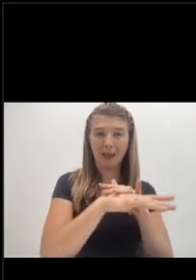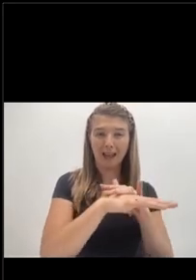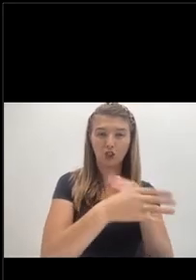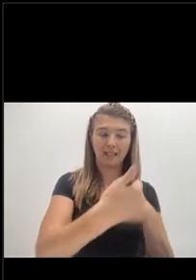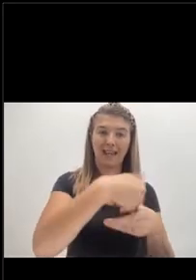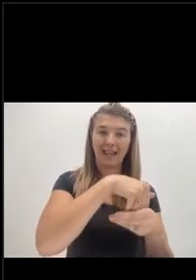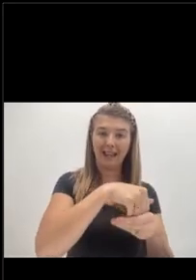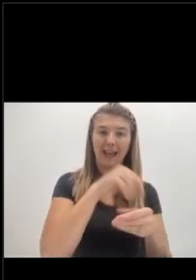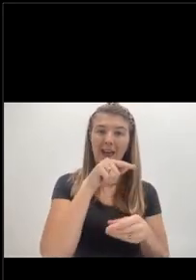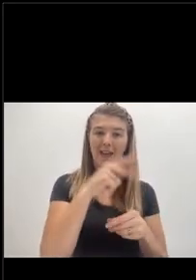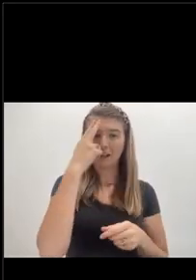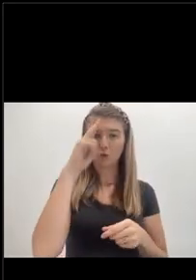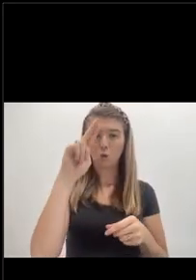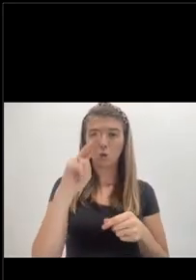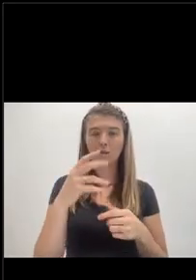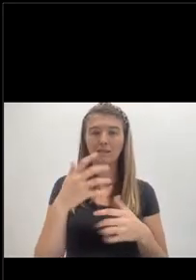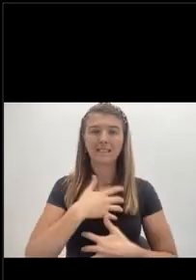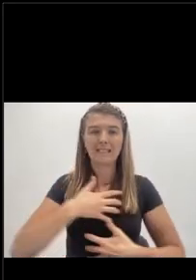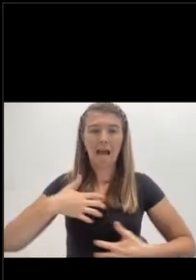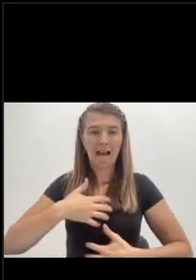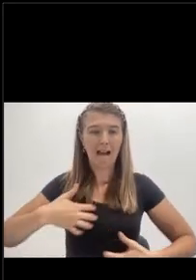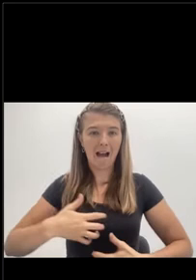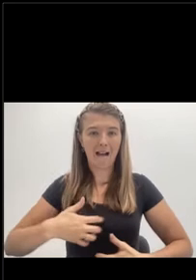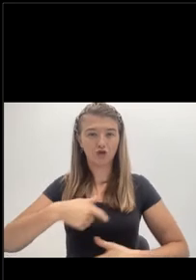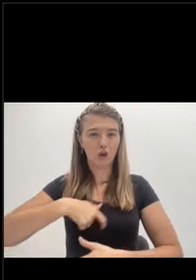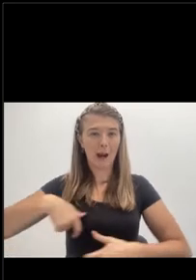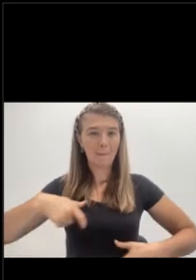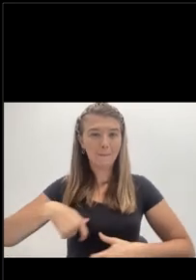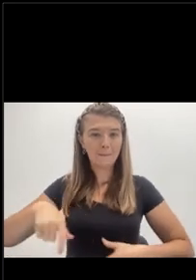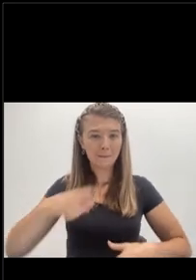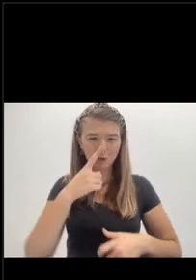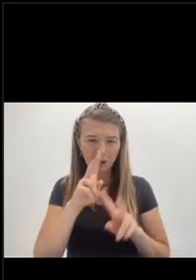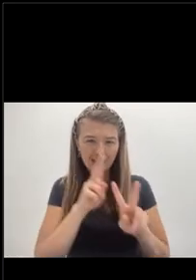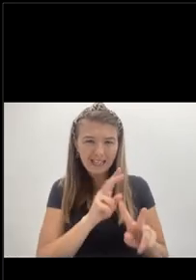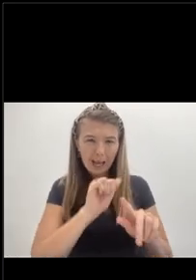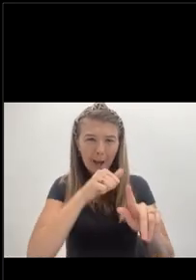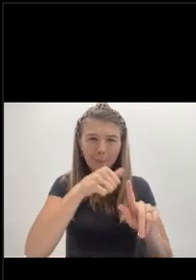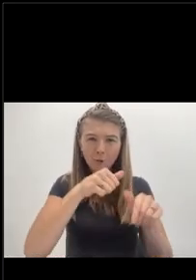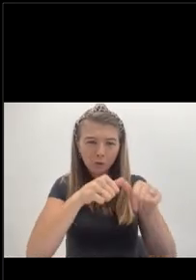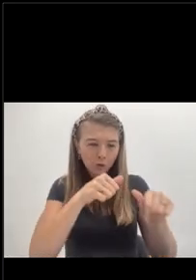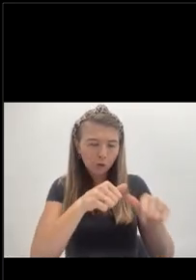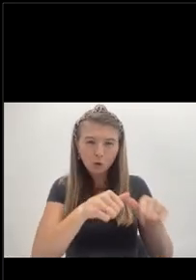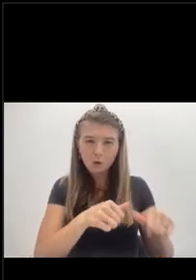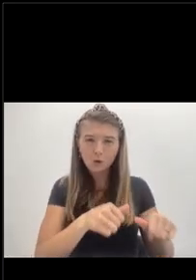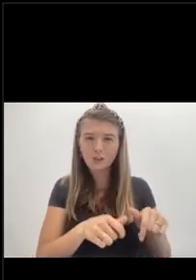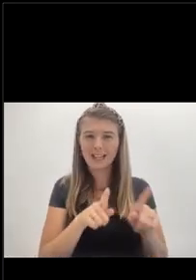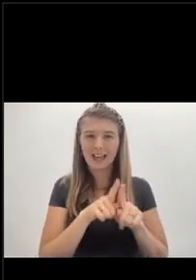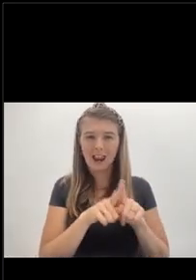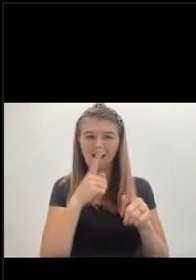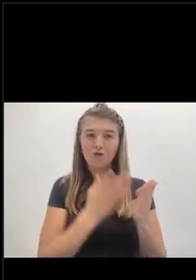referred to as tiger stripes. So you can sort of see some push marks from the injection molding process where ultimately you start to